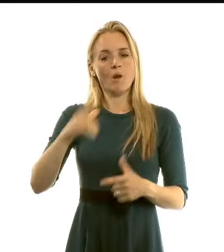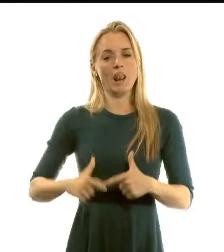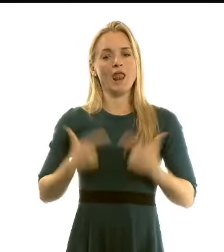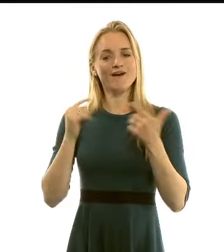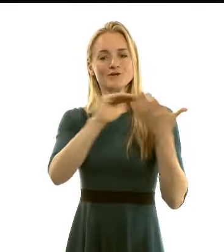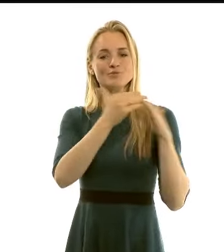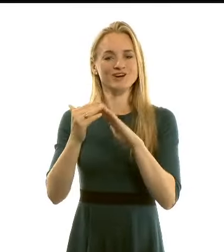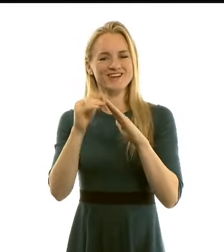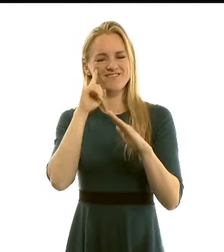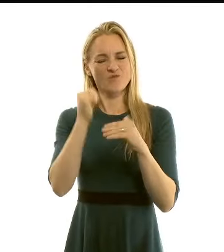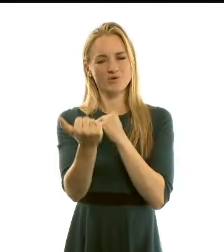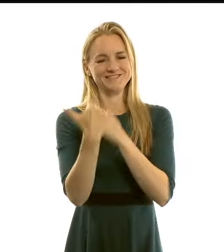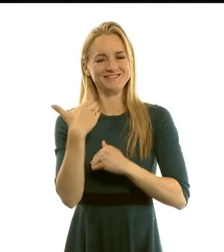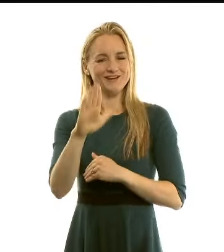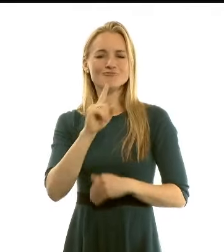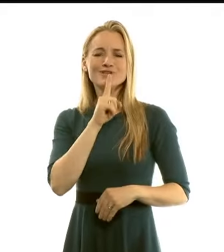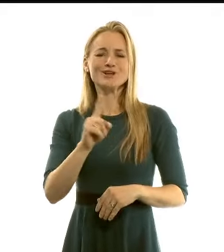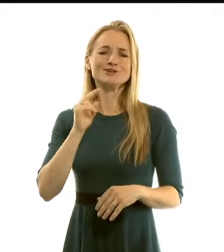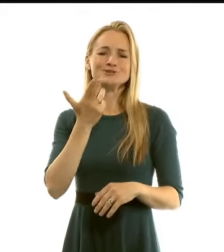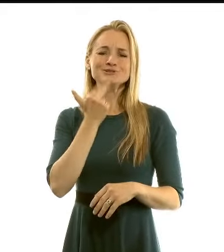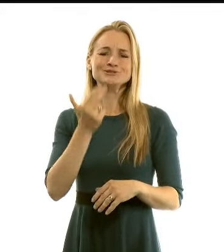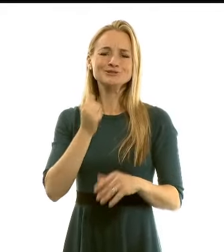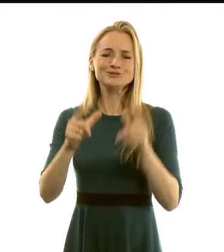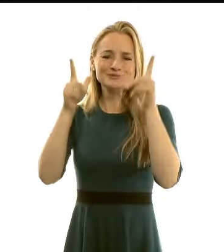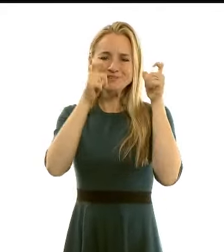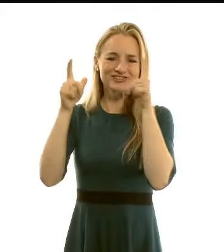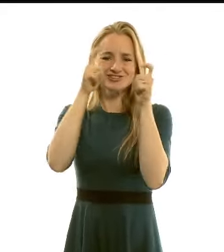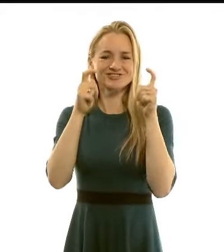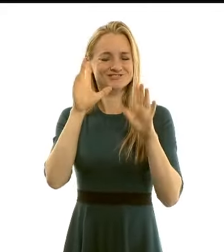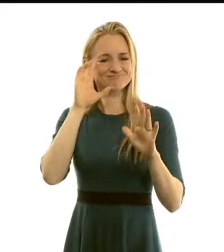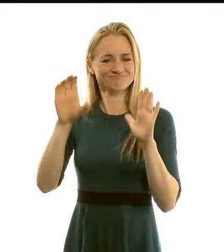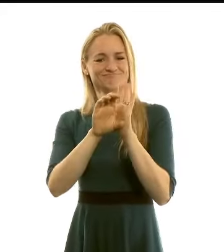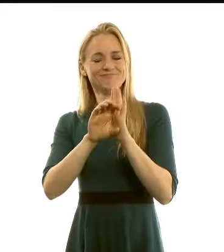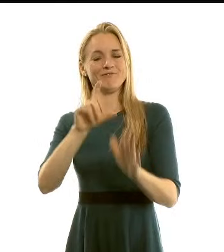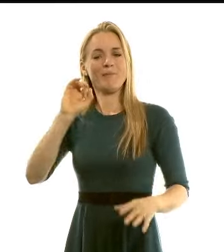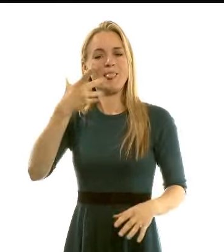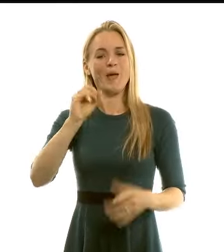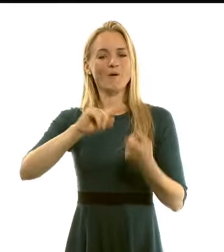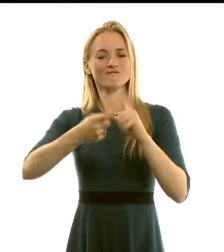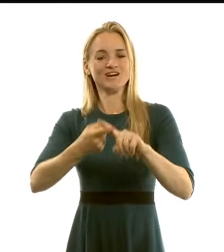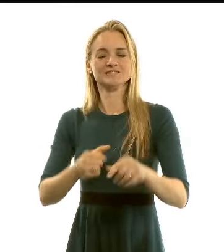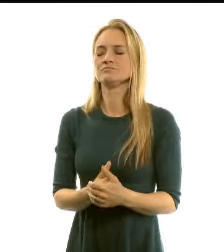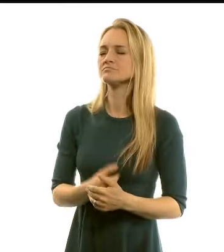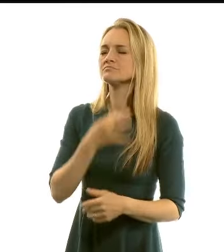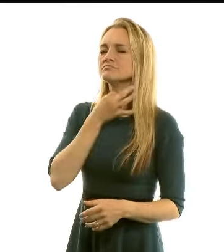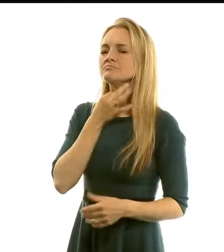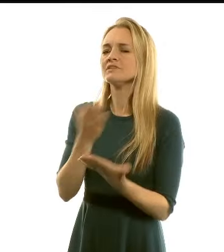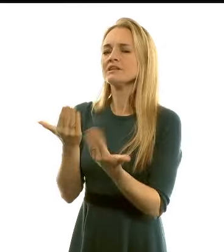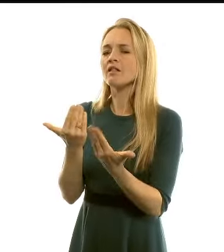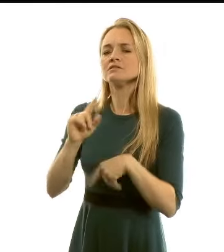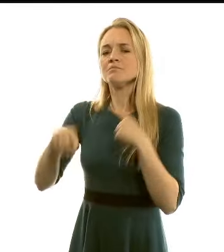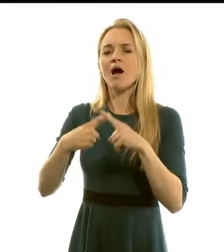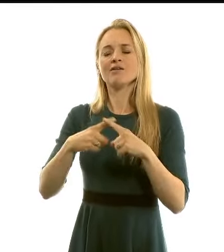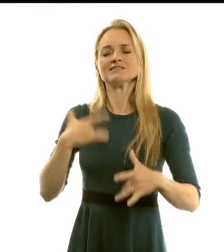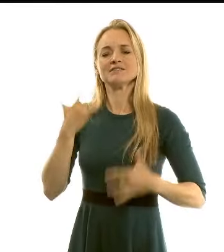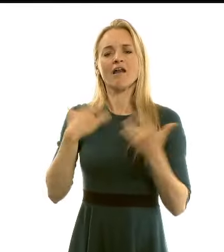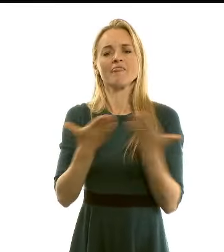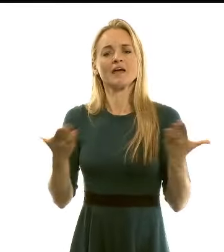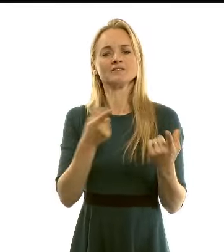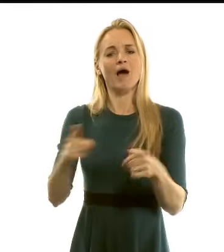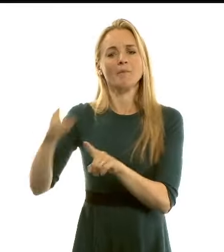of Lego Friends fans. Now, what are some of the exciting things you've been working on Lego Friends with for the last 10 years and now?